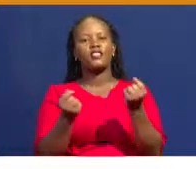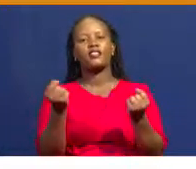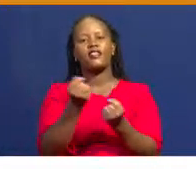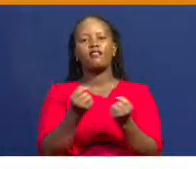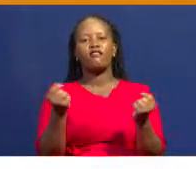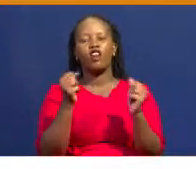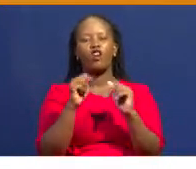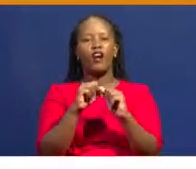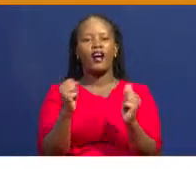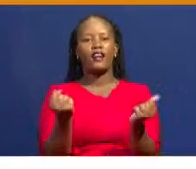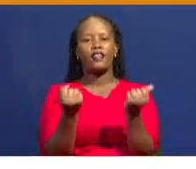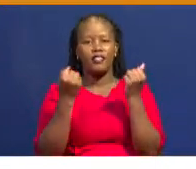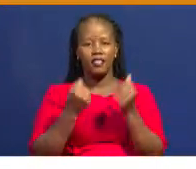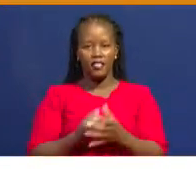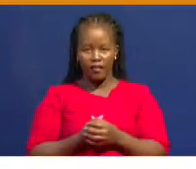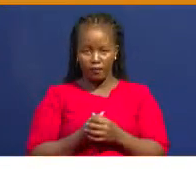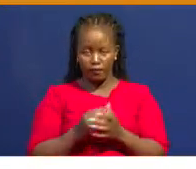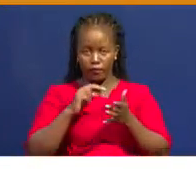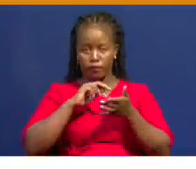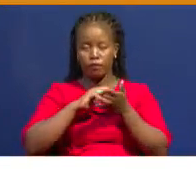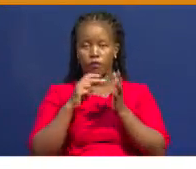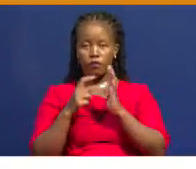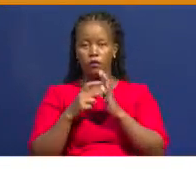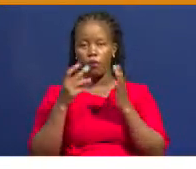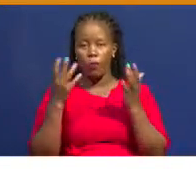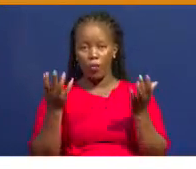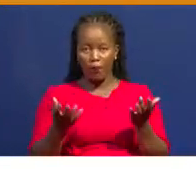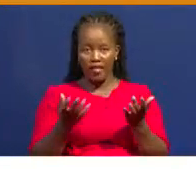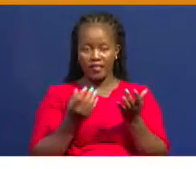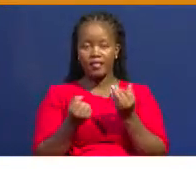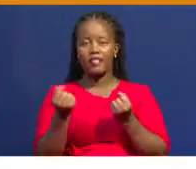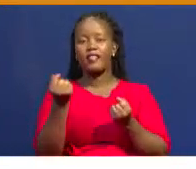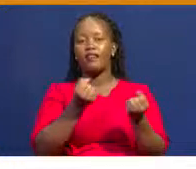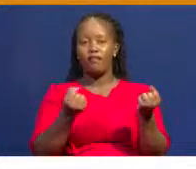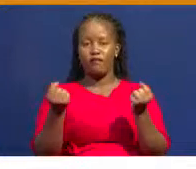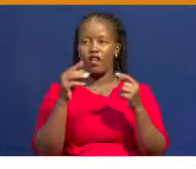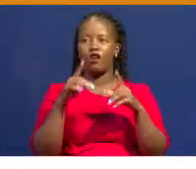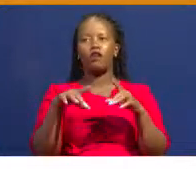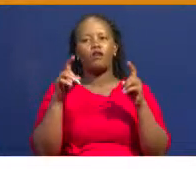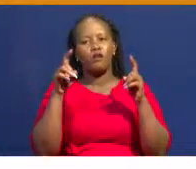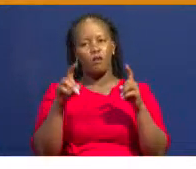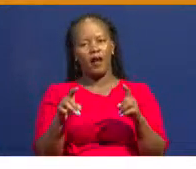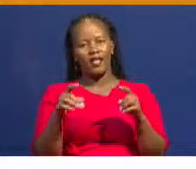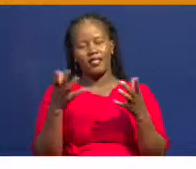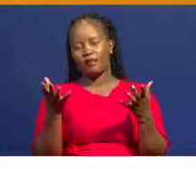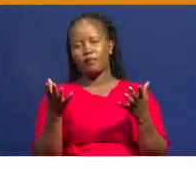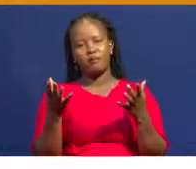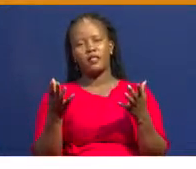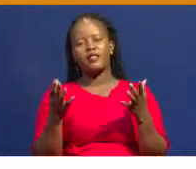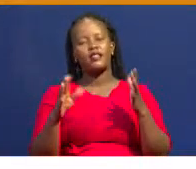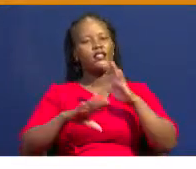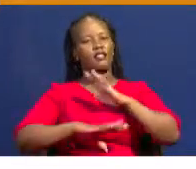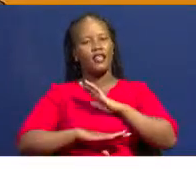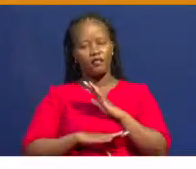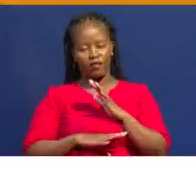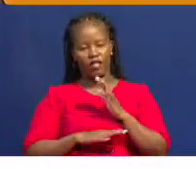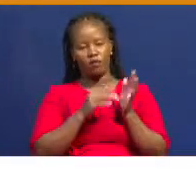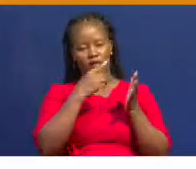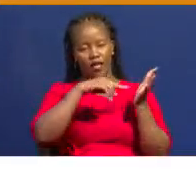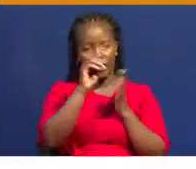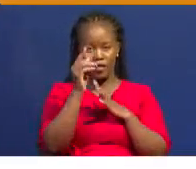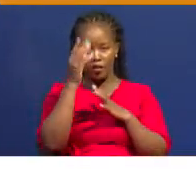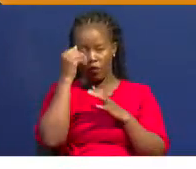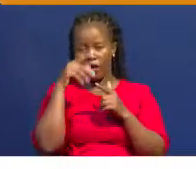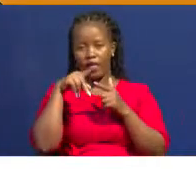It means that the vehicles must be certified to be roadworthy. What does that mean? It is